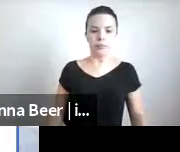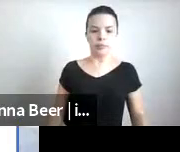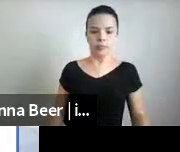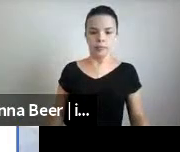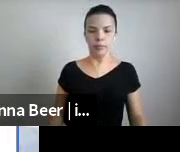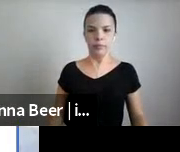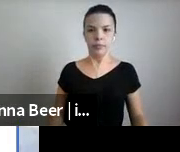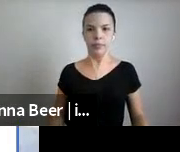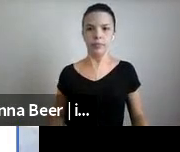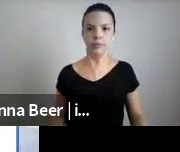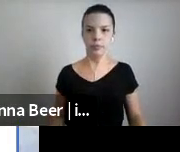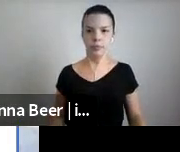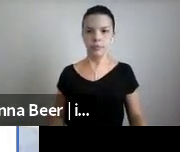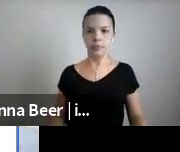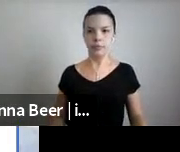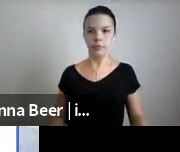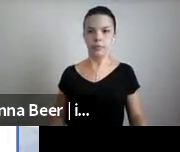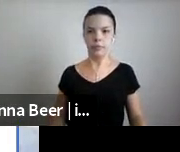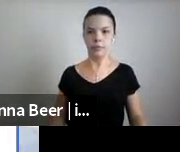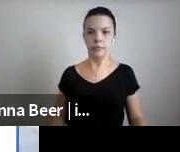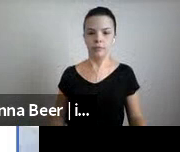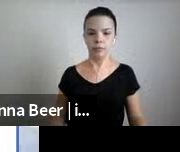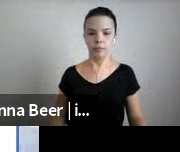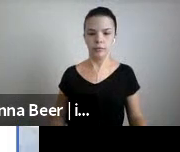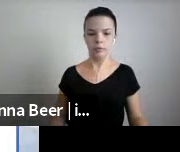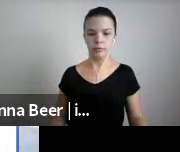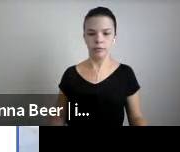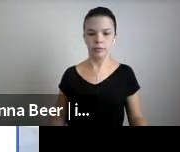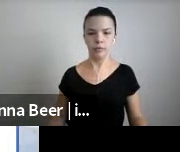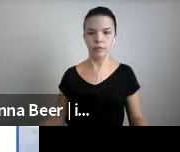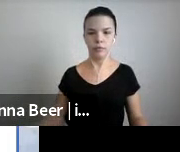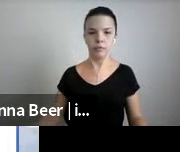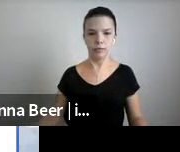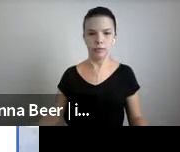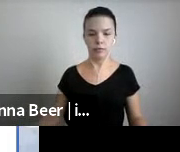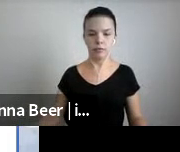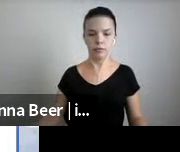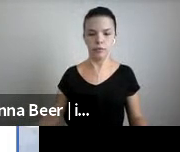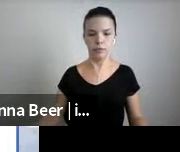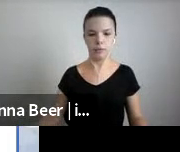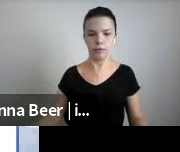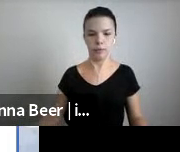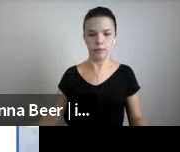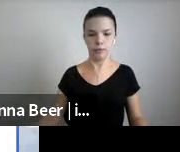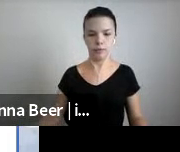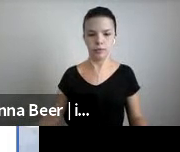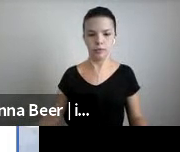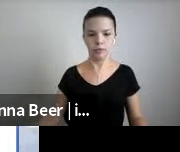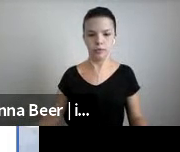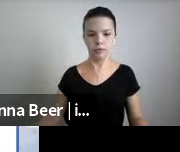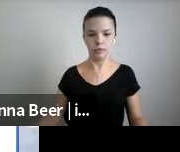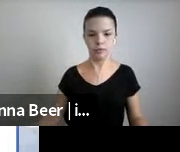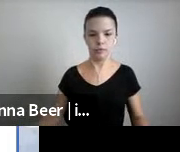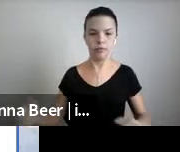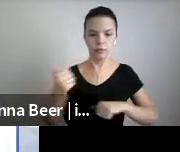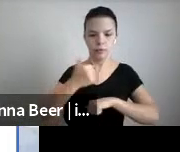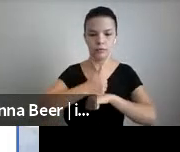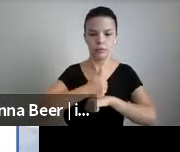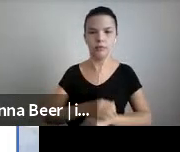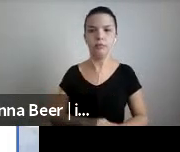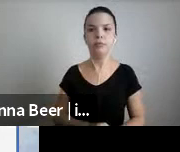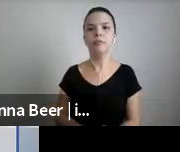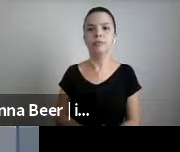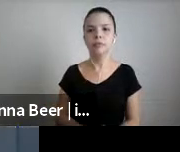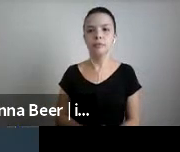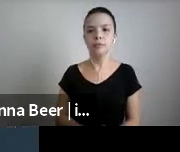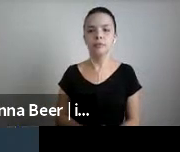we put the task force together and began on this road of creating